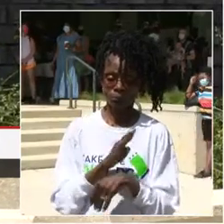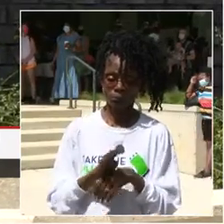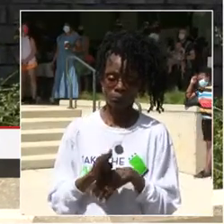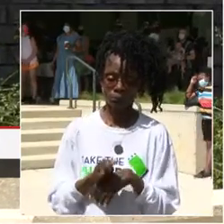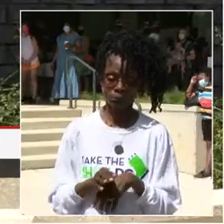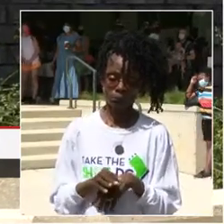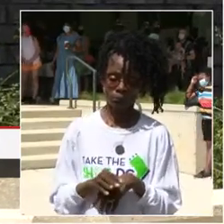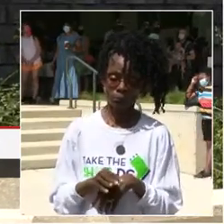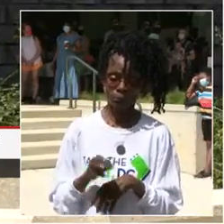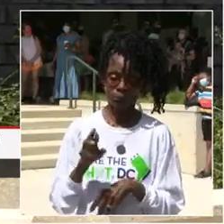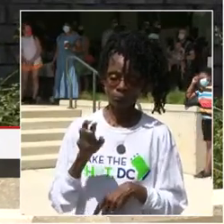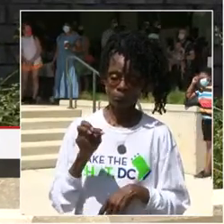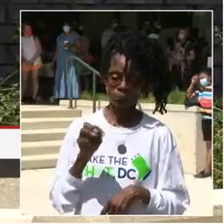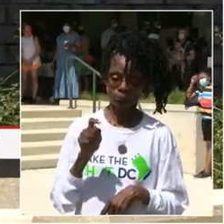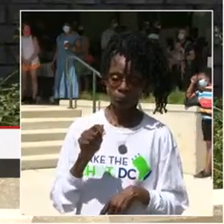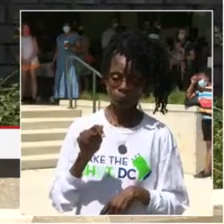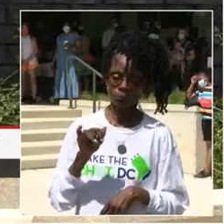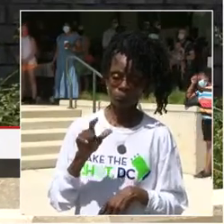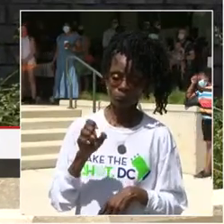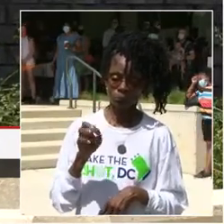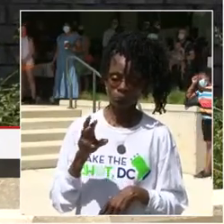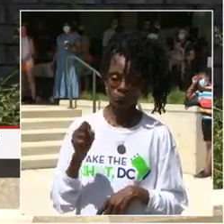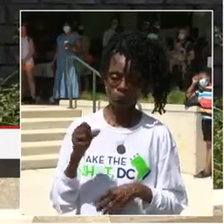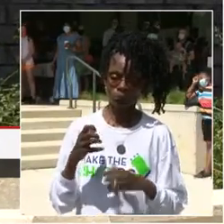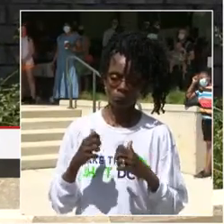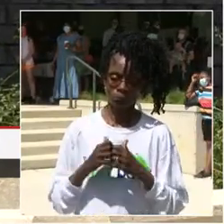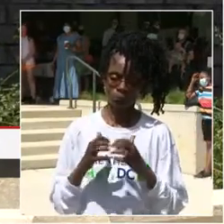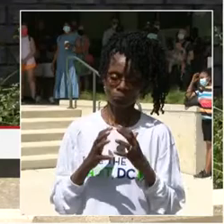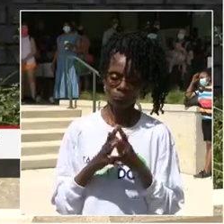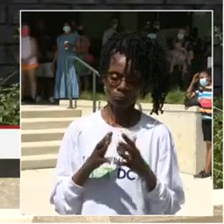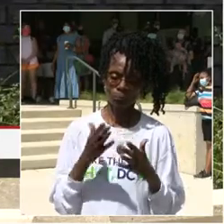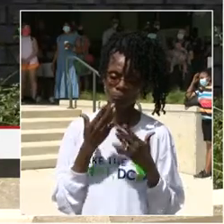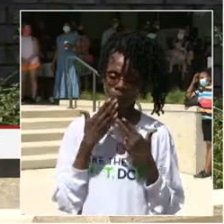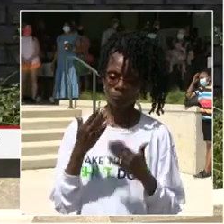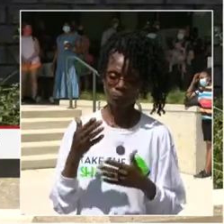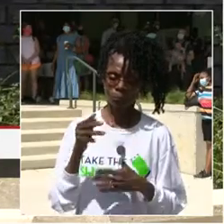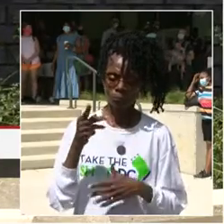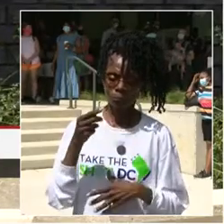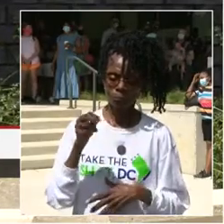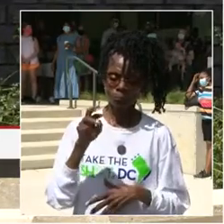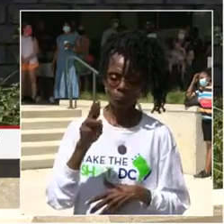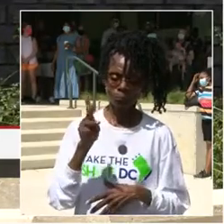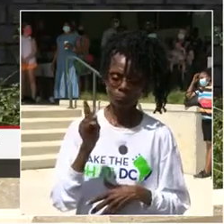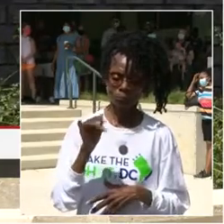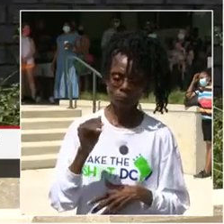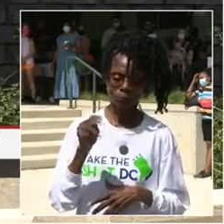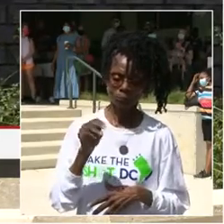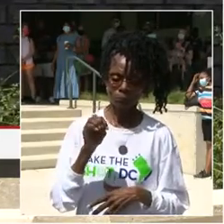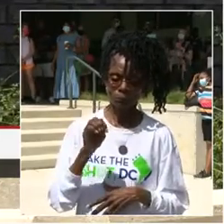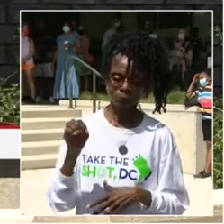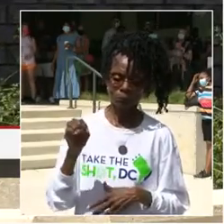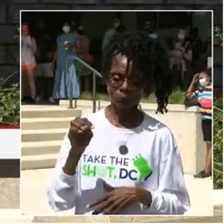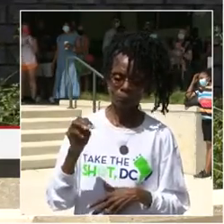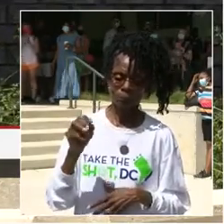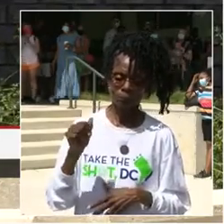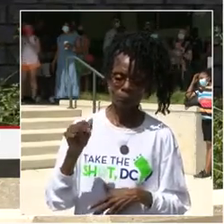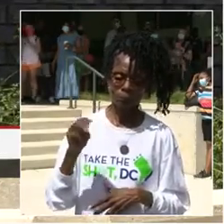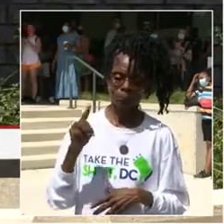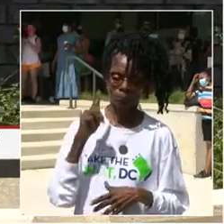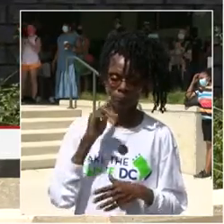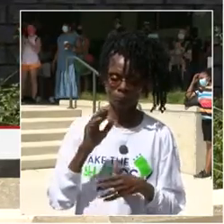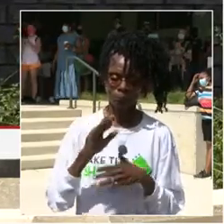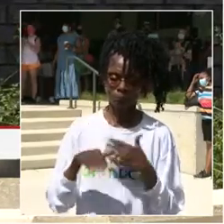to architect Perkins Eastman and general contractor MCM Bill for your hard and dedicated work.